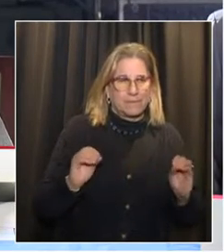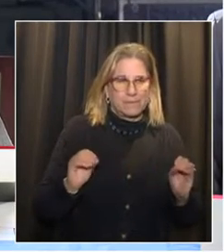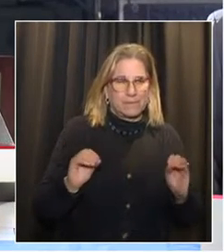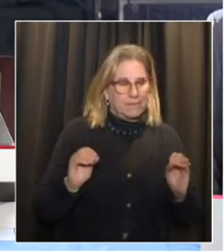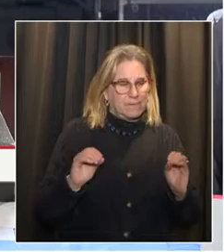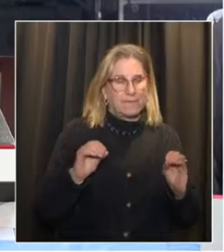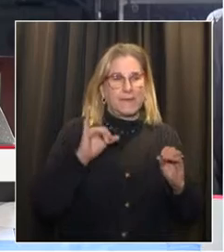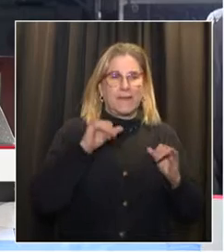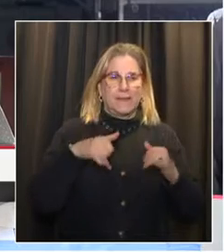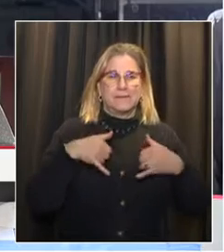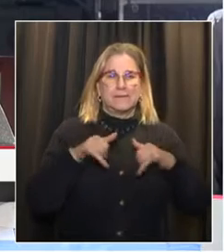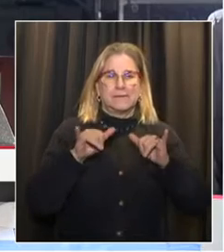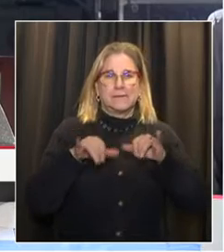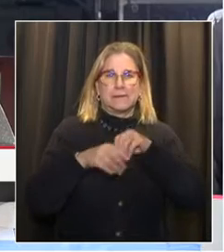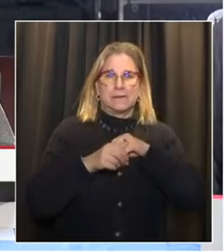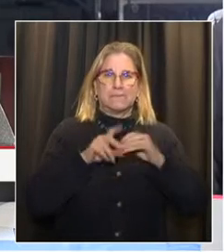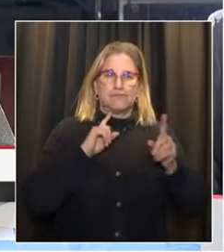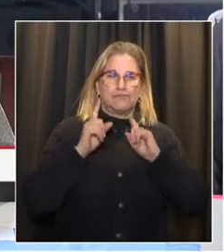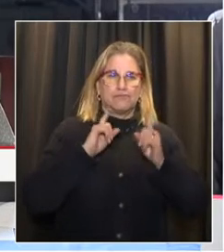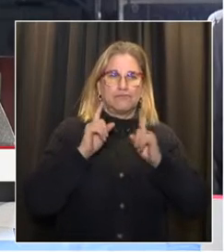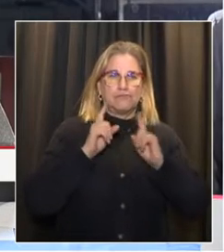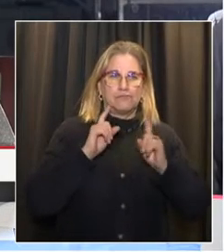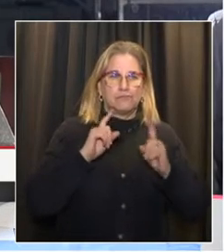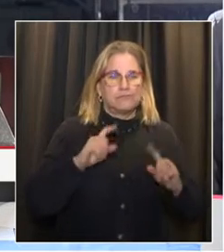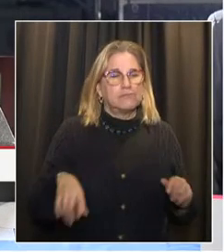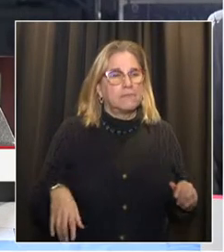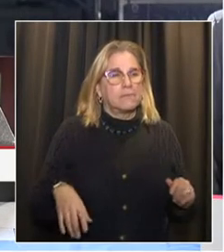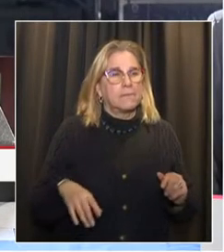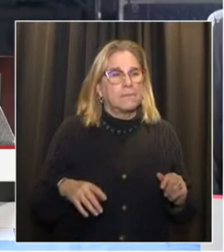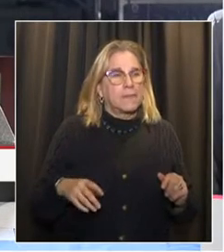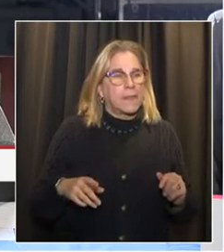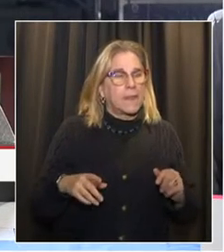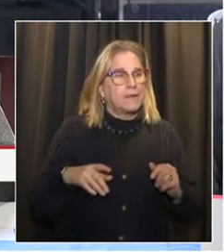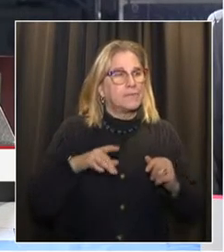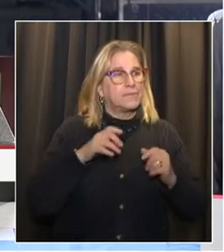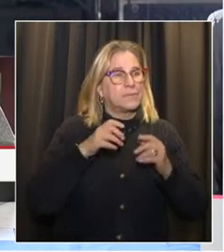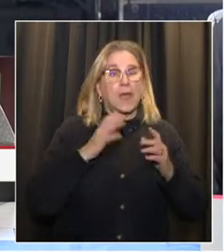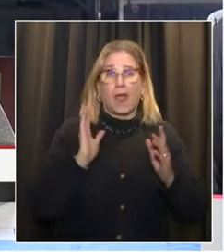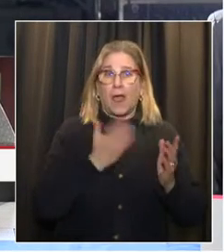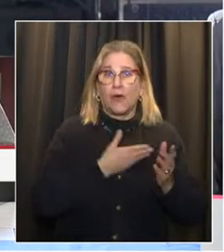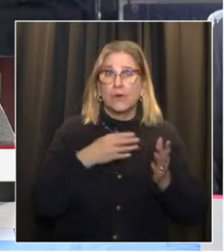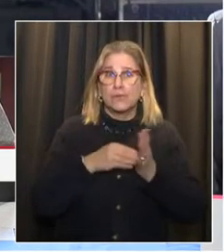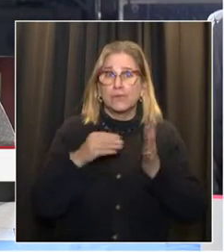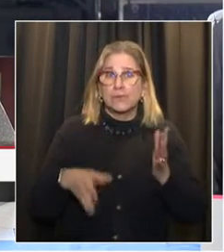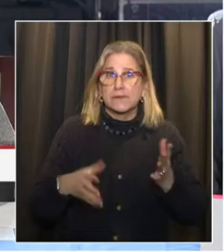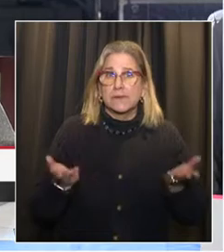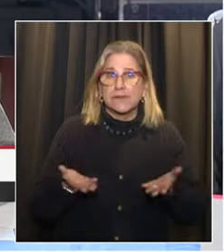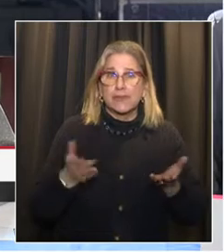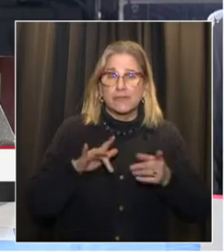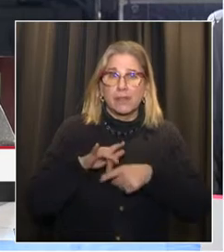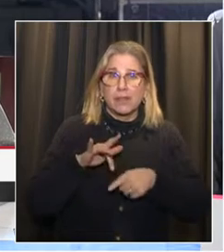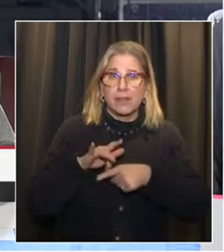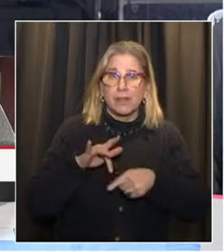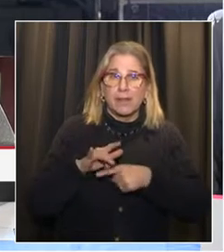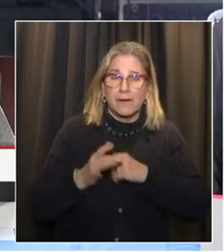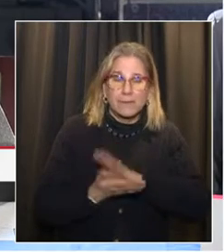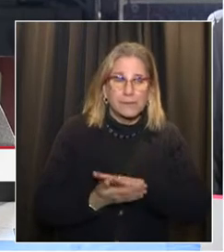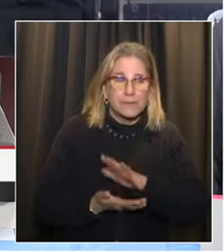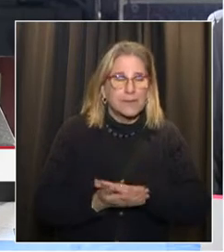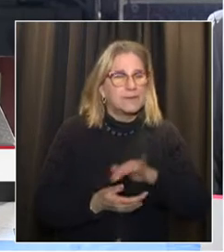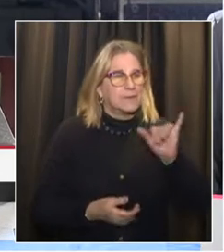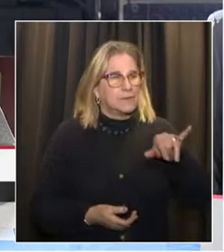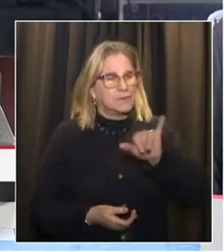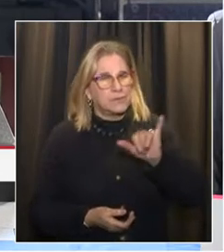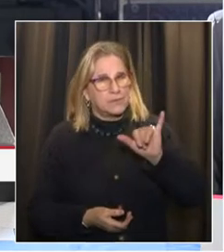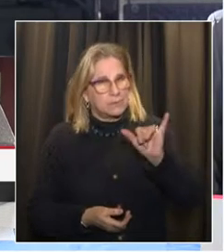urging CSSD to be more responsive to the challenges that we need with when conditions of release aren't met. And so I